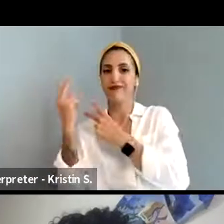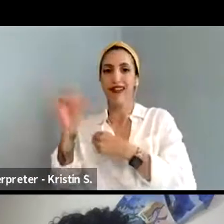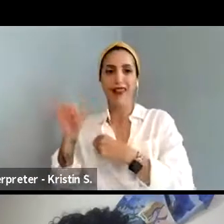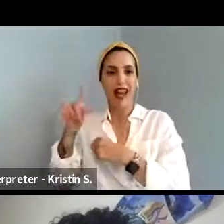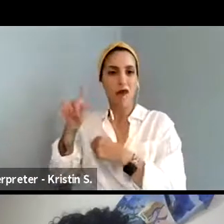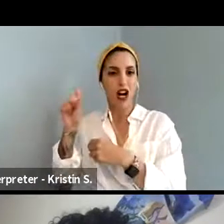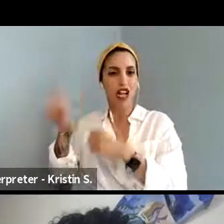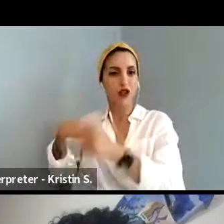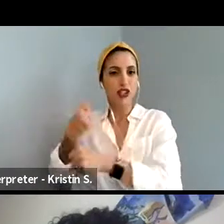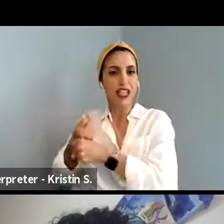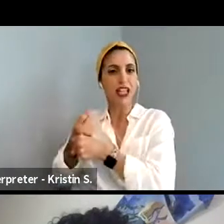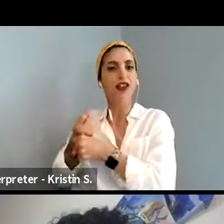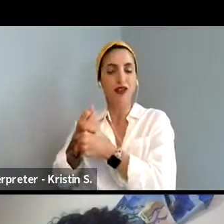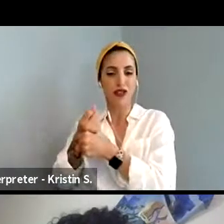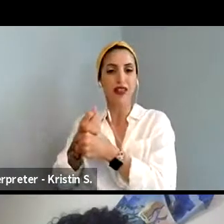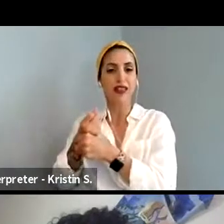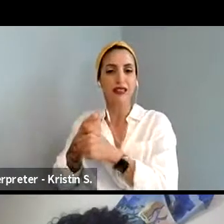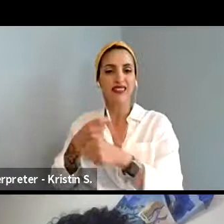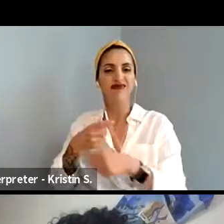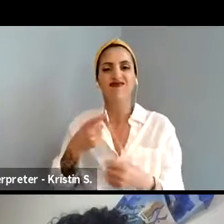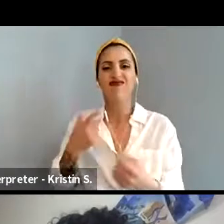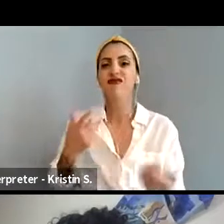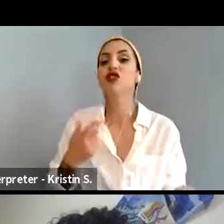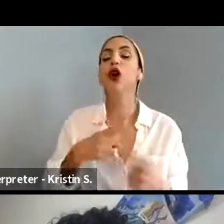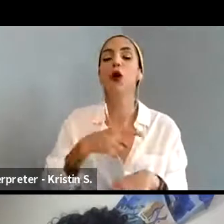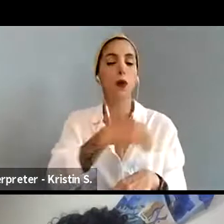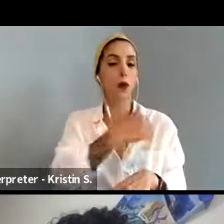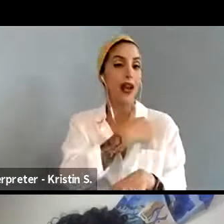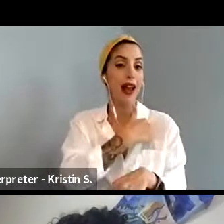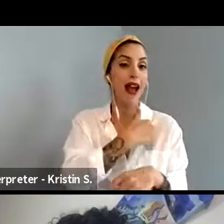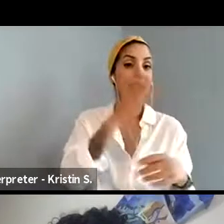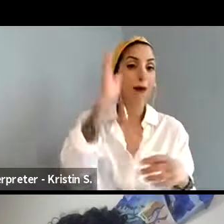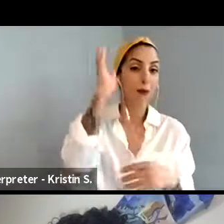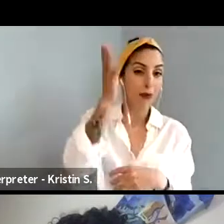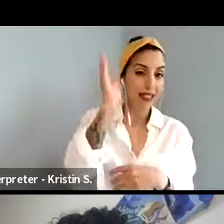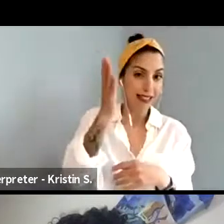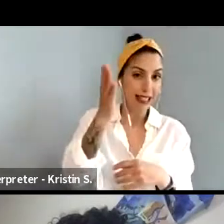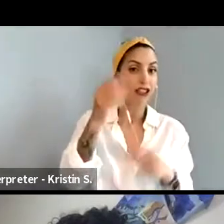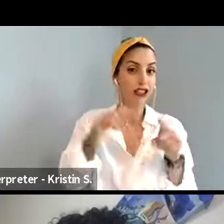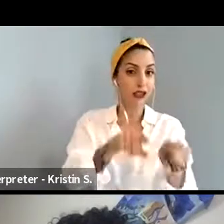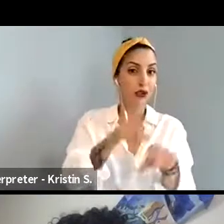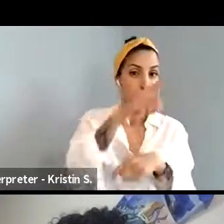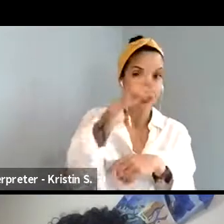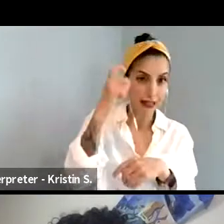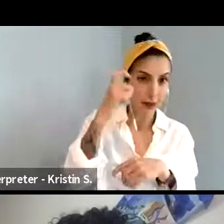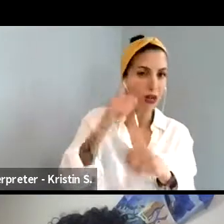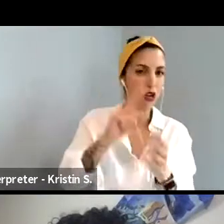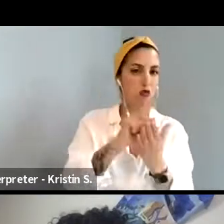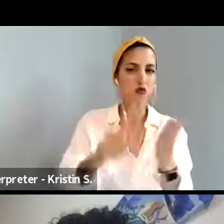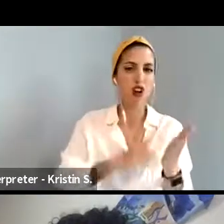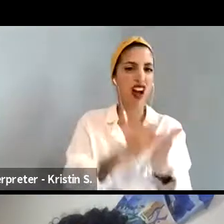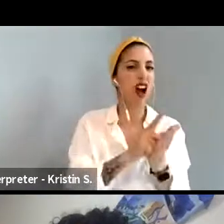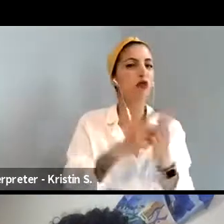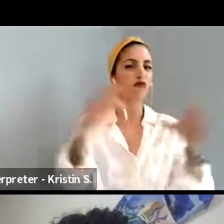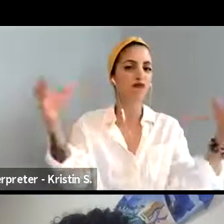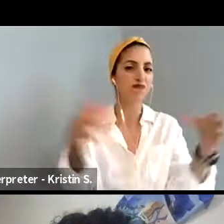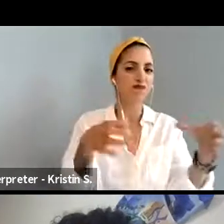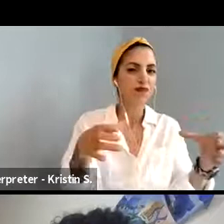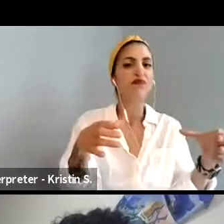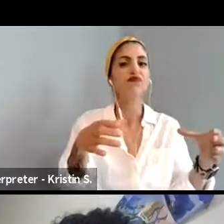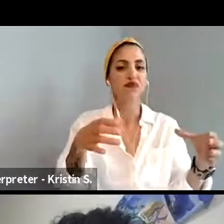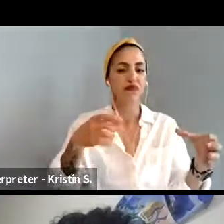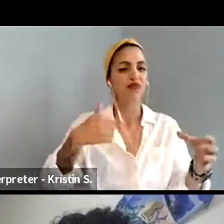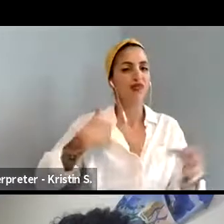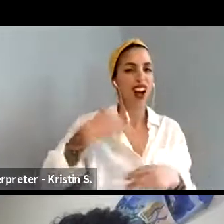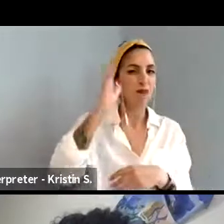suffrage. And so there was a presentation over the summer, a very beautiful hour-long virtual gathering, where I